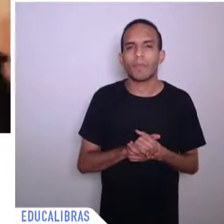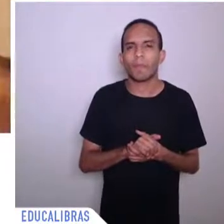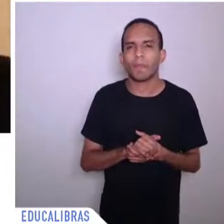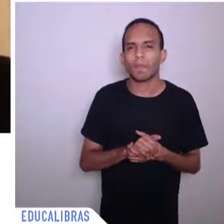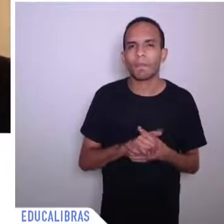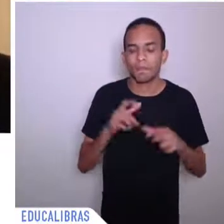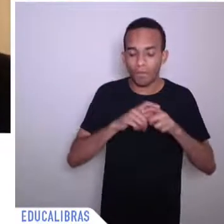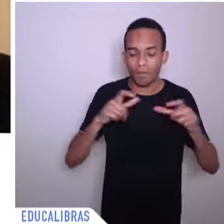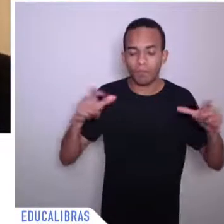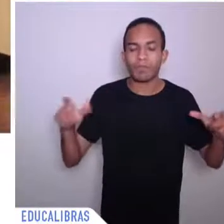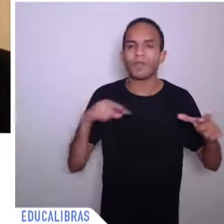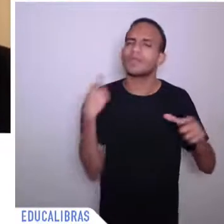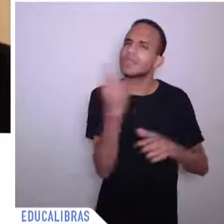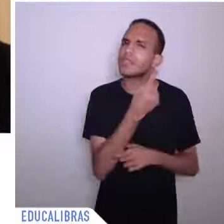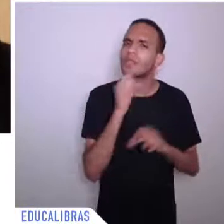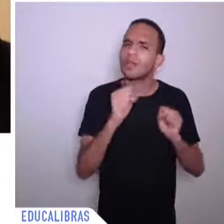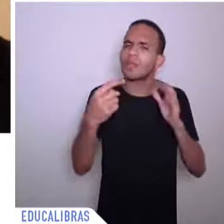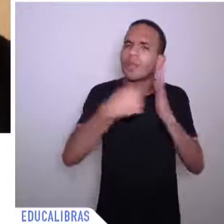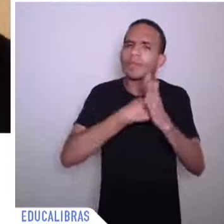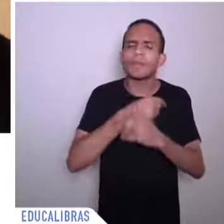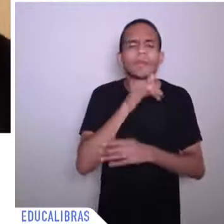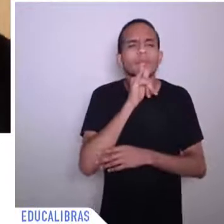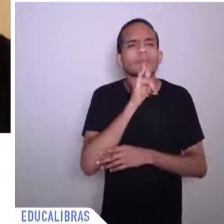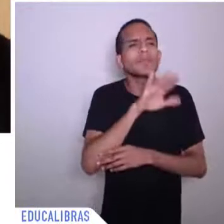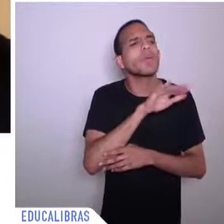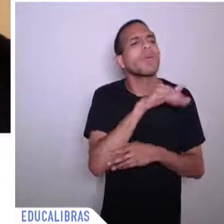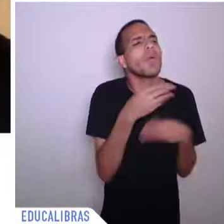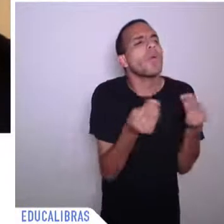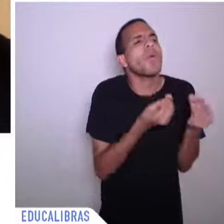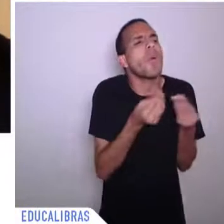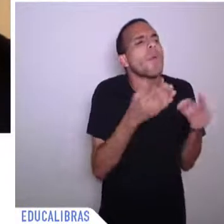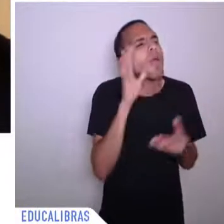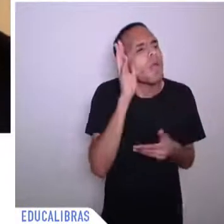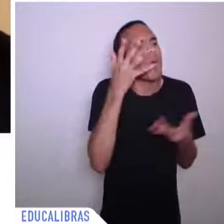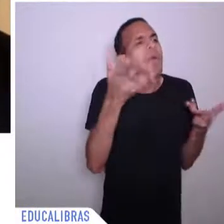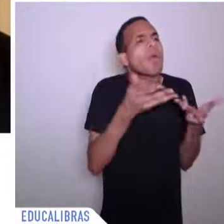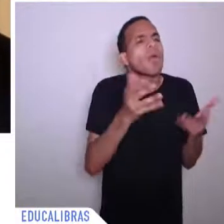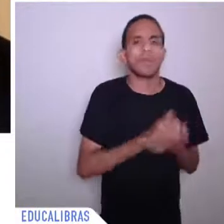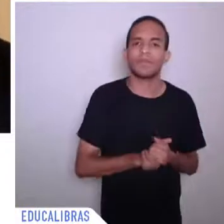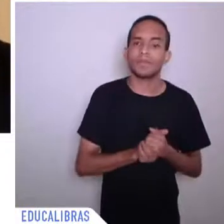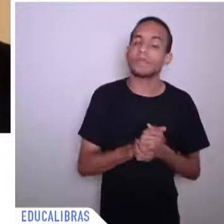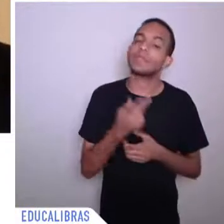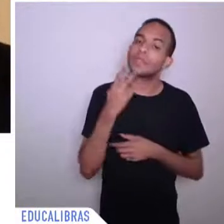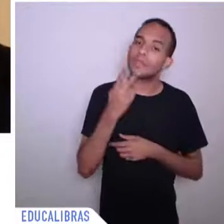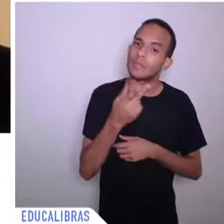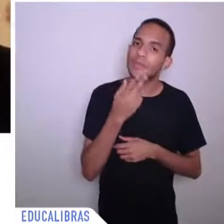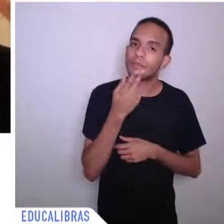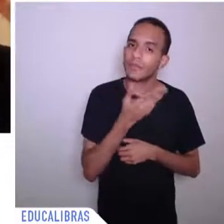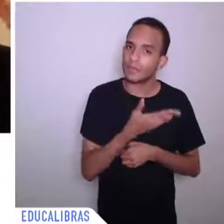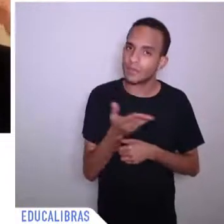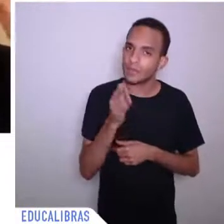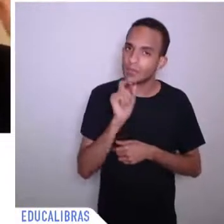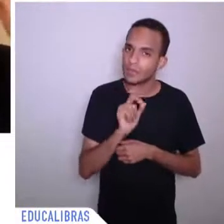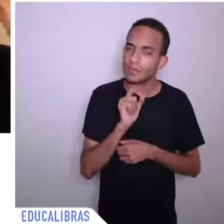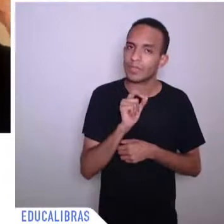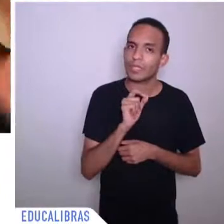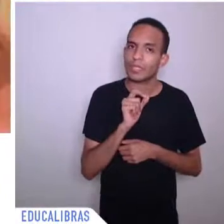of the forest at a very alarming pace. So how do we get away with